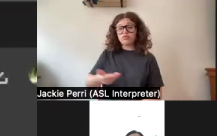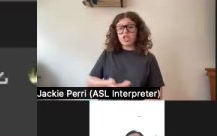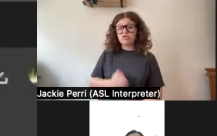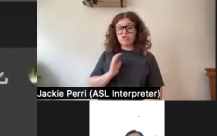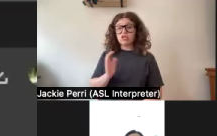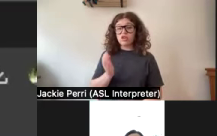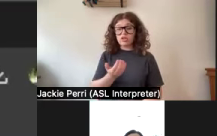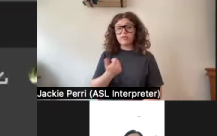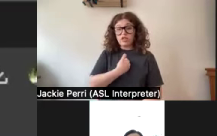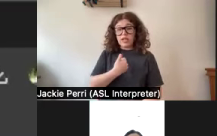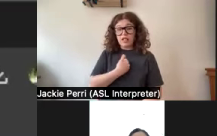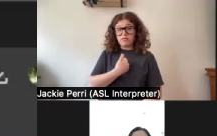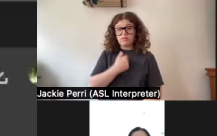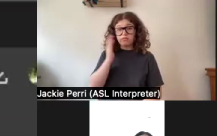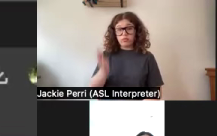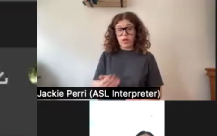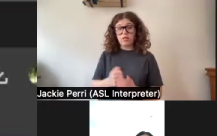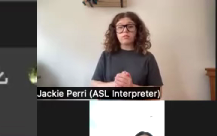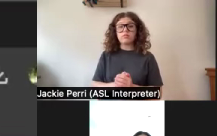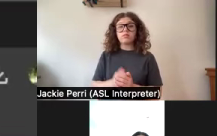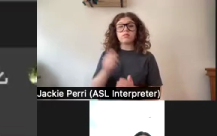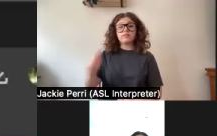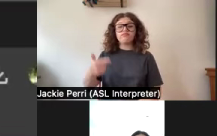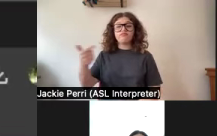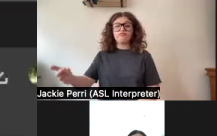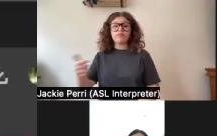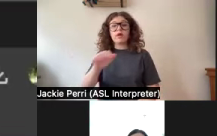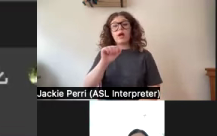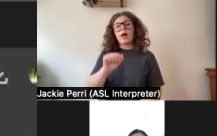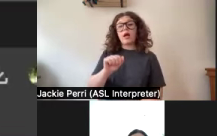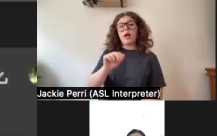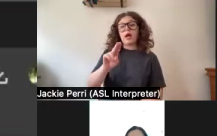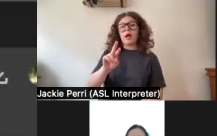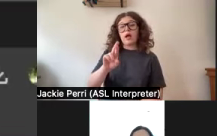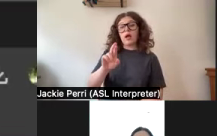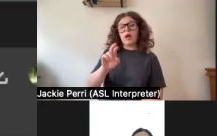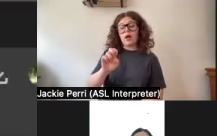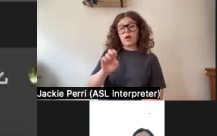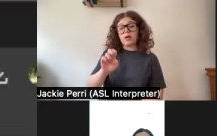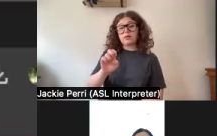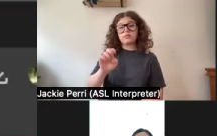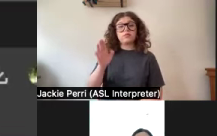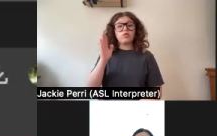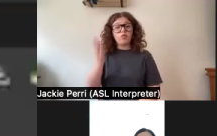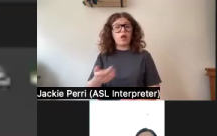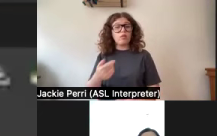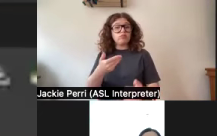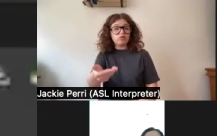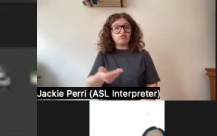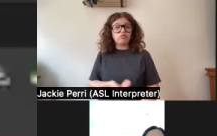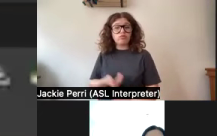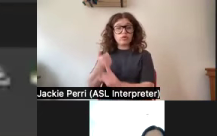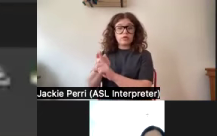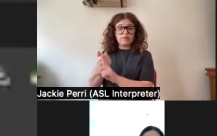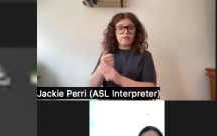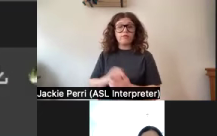ourselves. So I'm going to turn it to over to Audi to introduce ourselves.